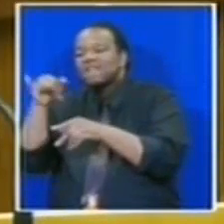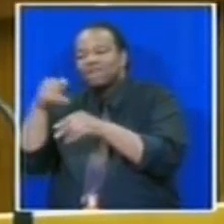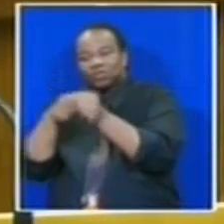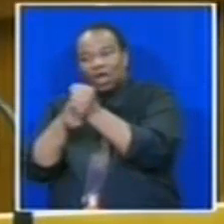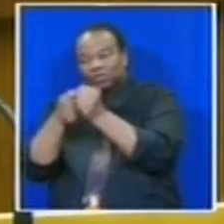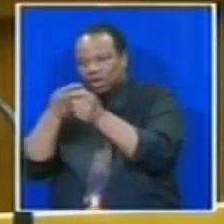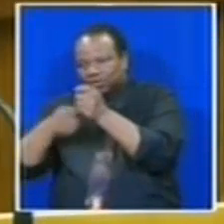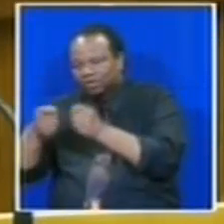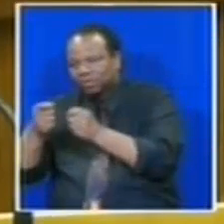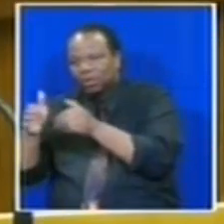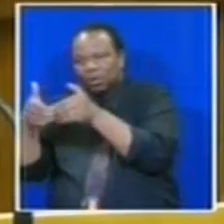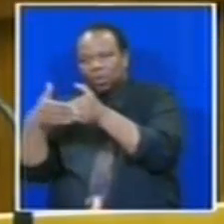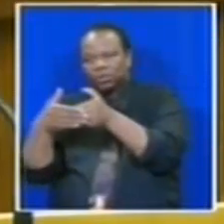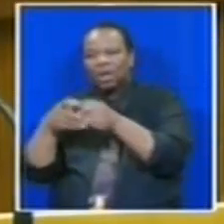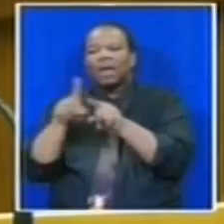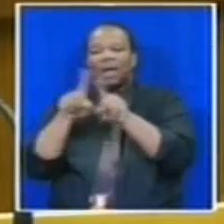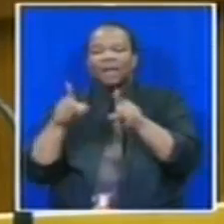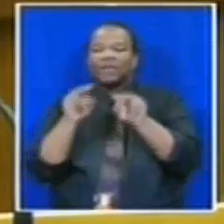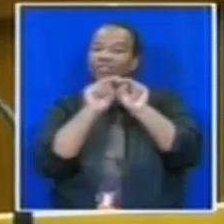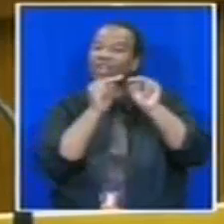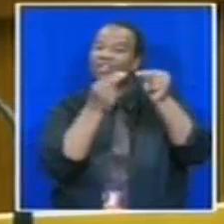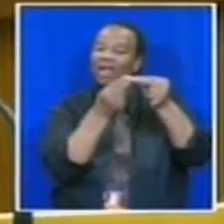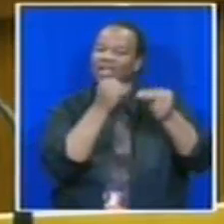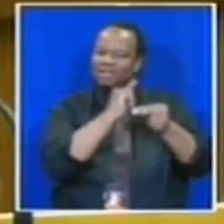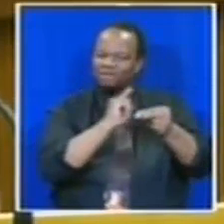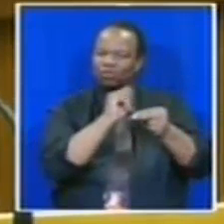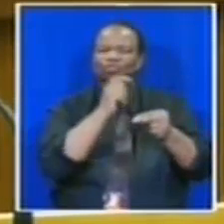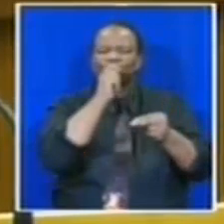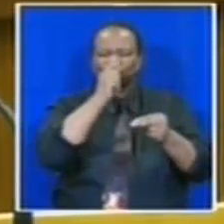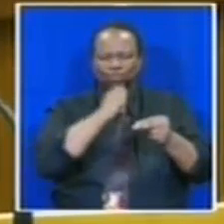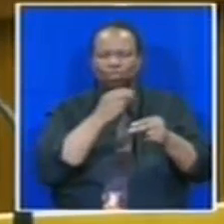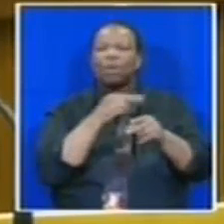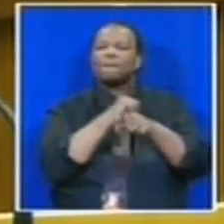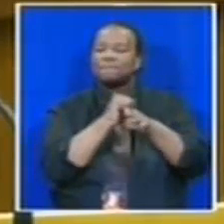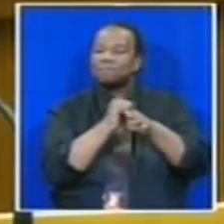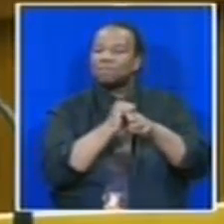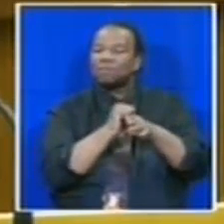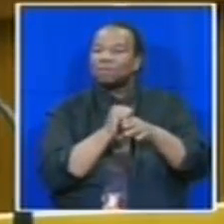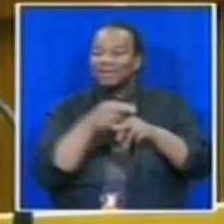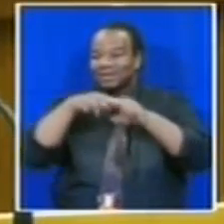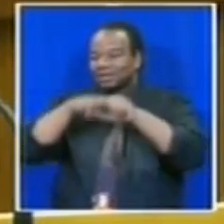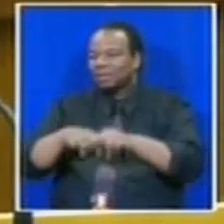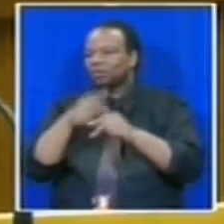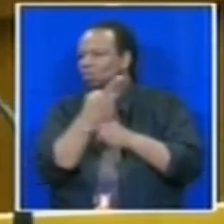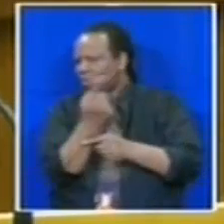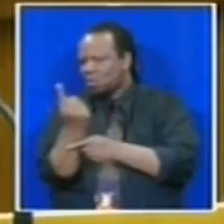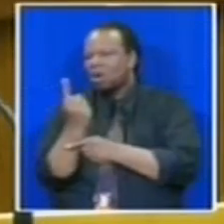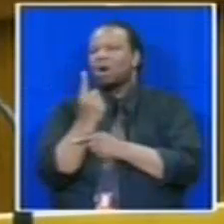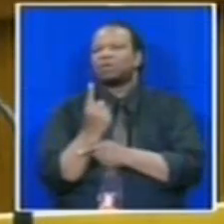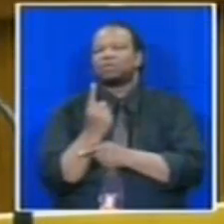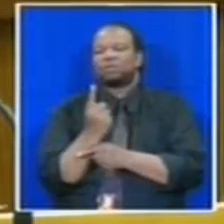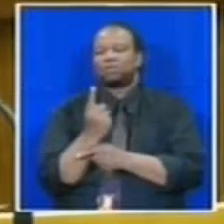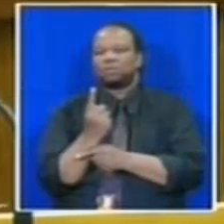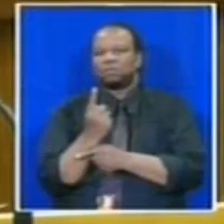and investment that brings real hope. Again, it's up to us. The MTBPS is also